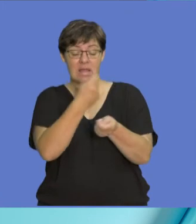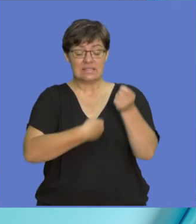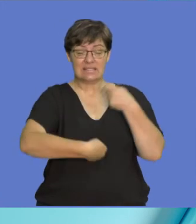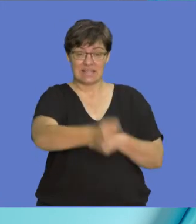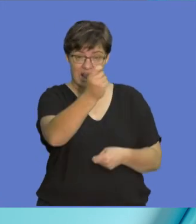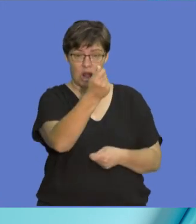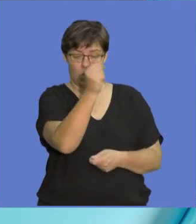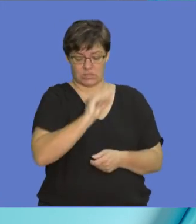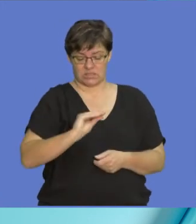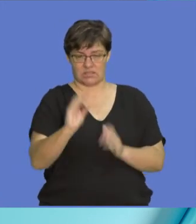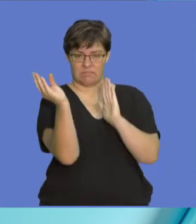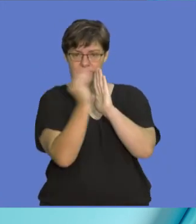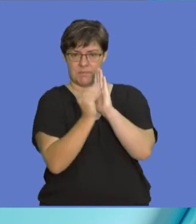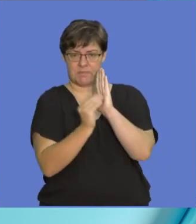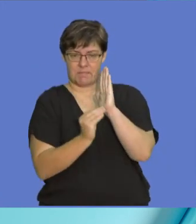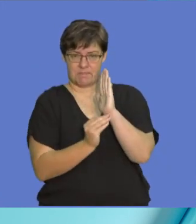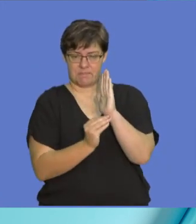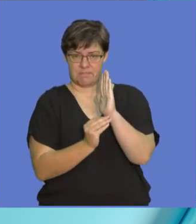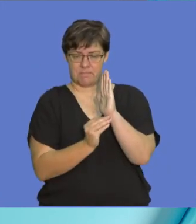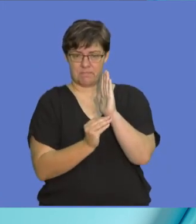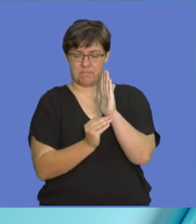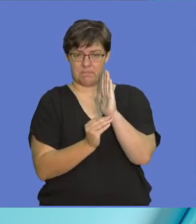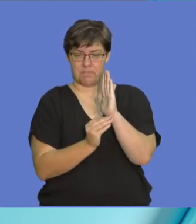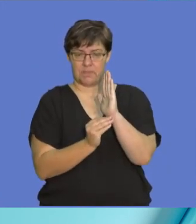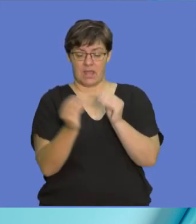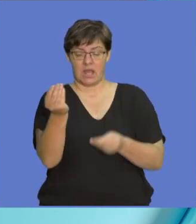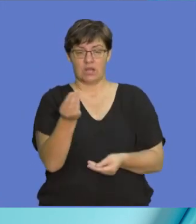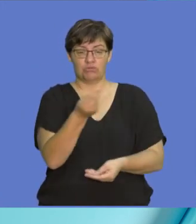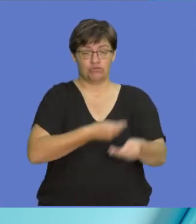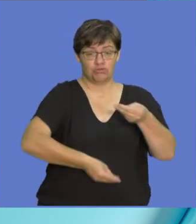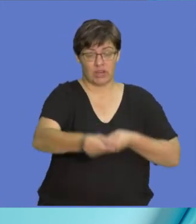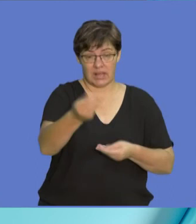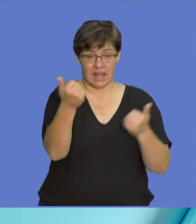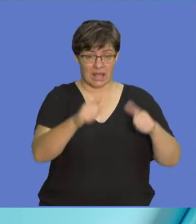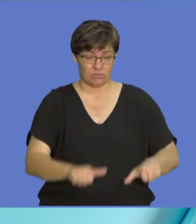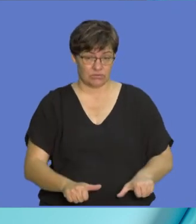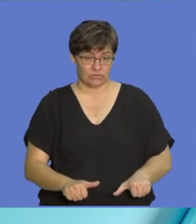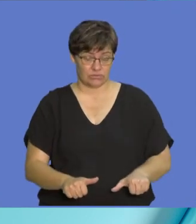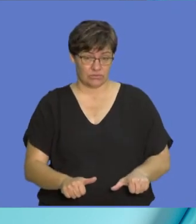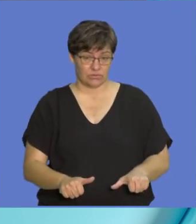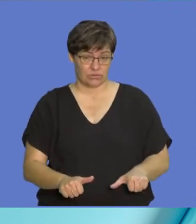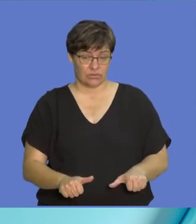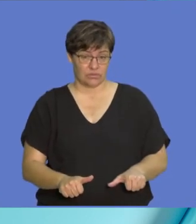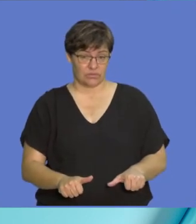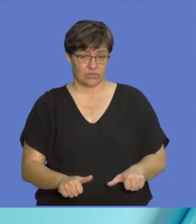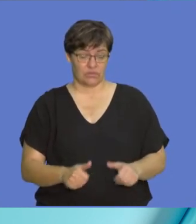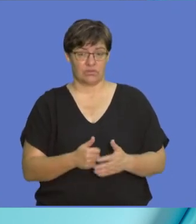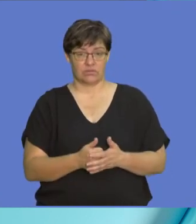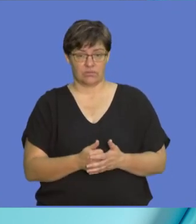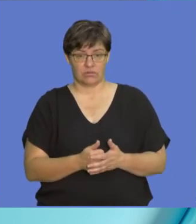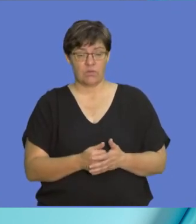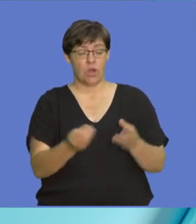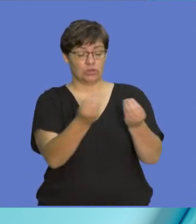other words, the trading account, in terms of where we're dealing with the trading